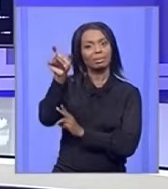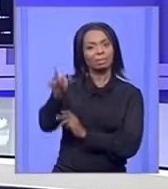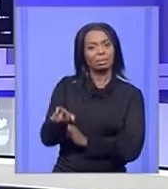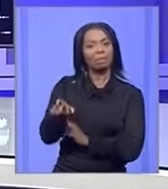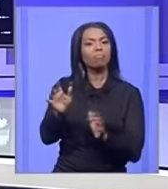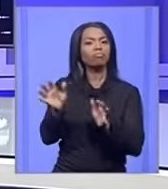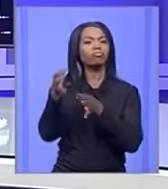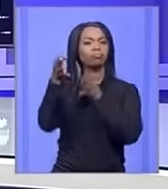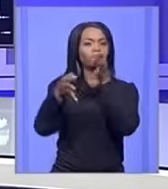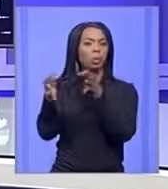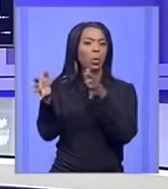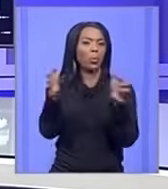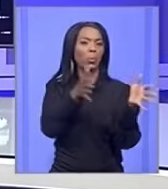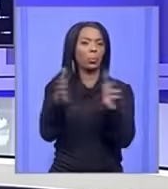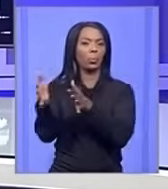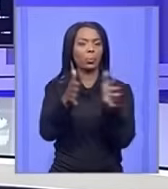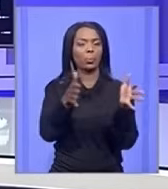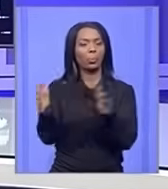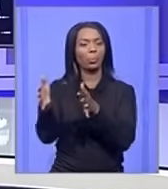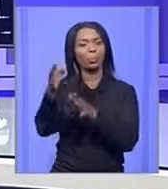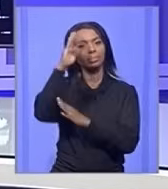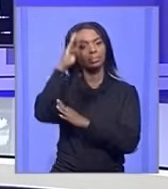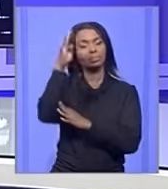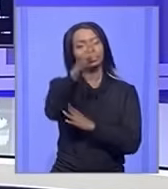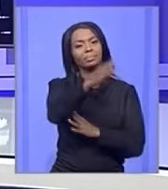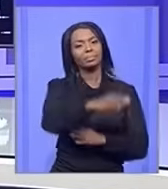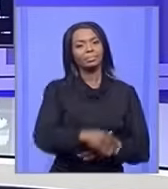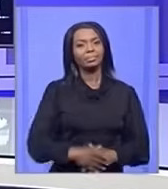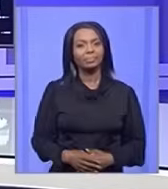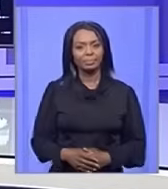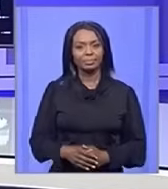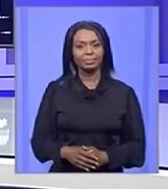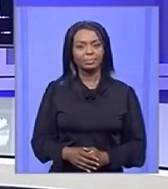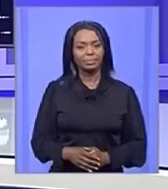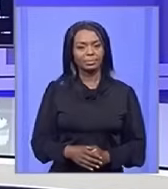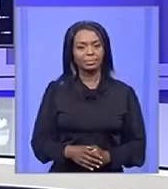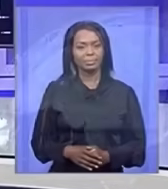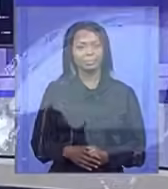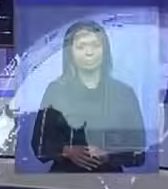o latela ka kakanyo ya maemo a boso Thobela.